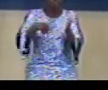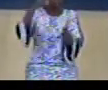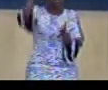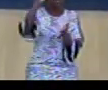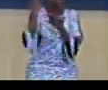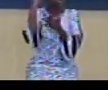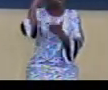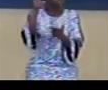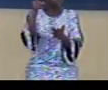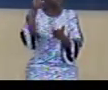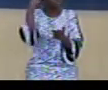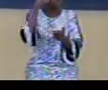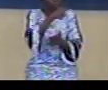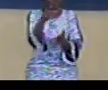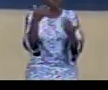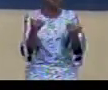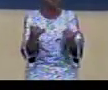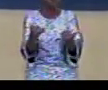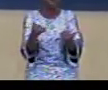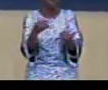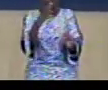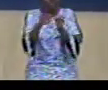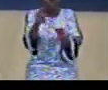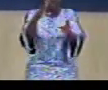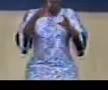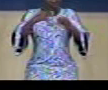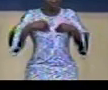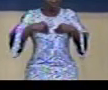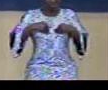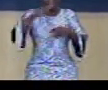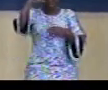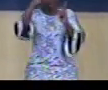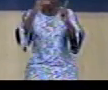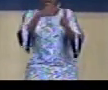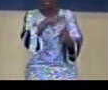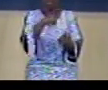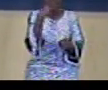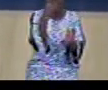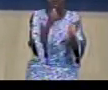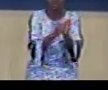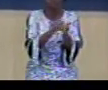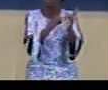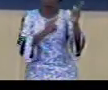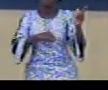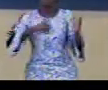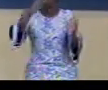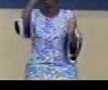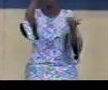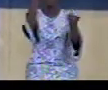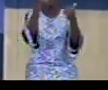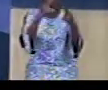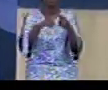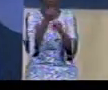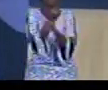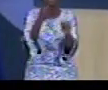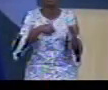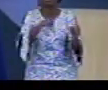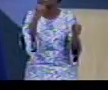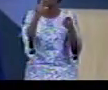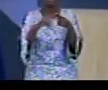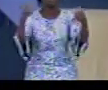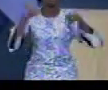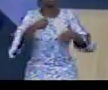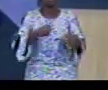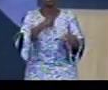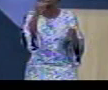your heart. You say, Lord, I know you came to bless me. You didn't come to condemn me. You didn't come to crucify